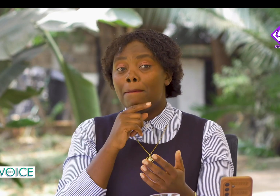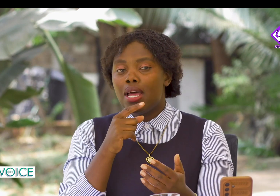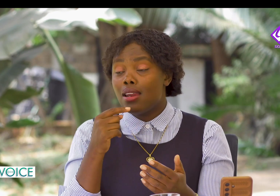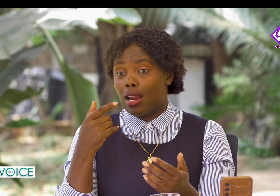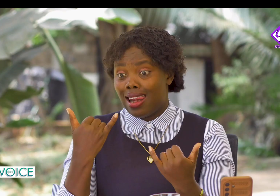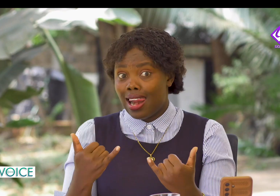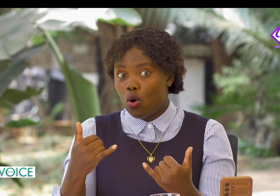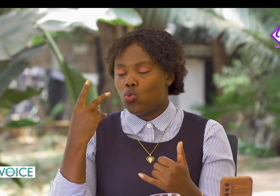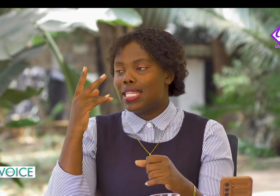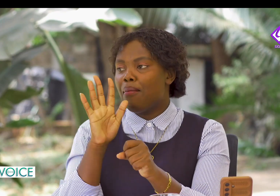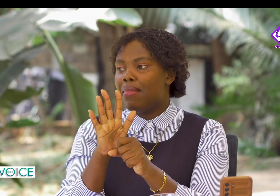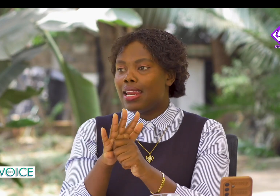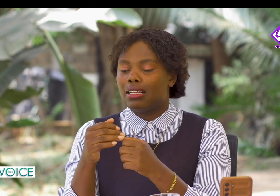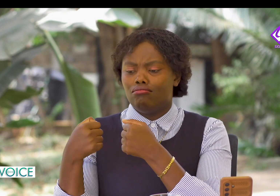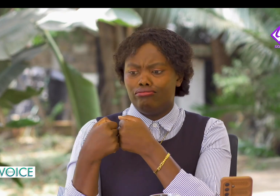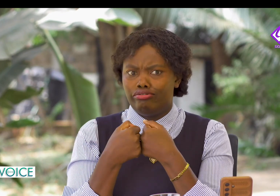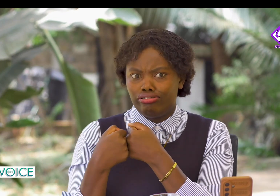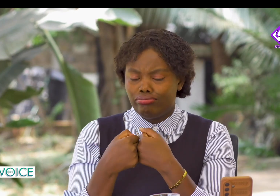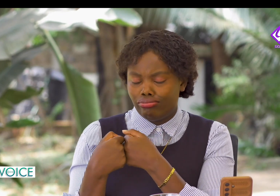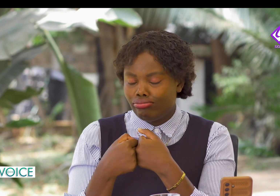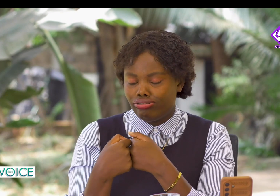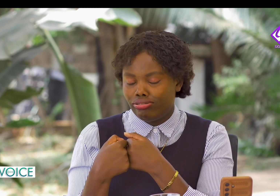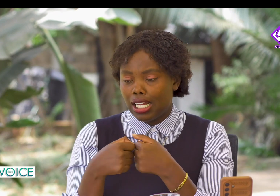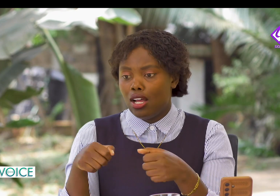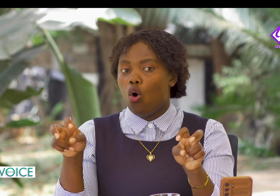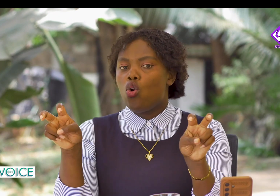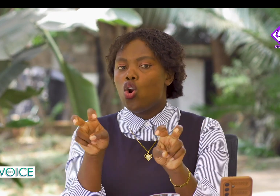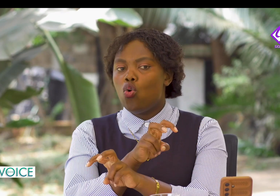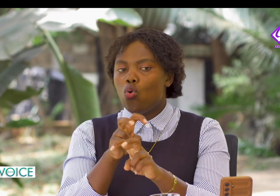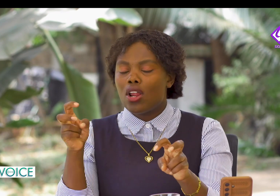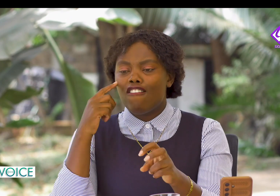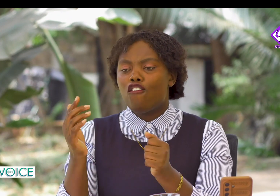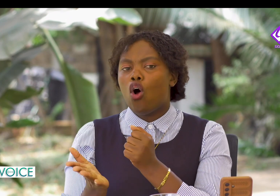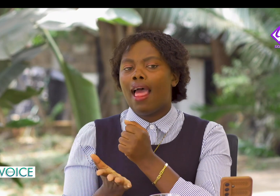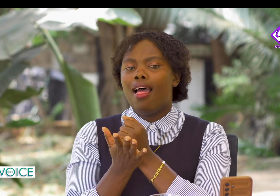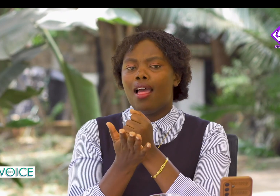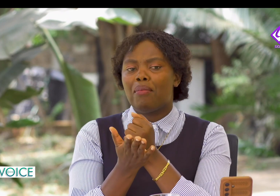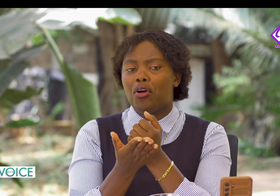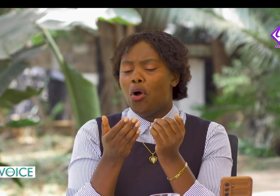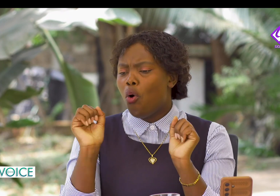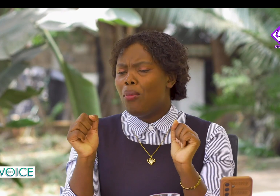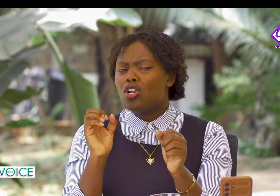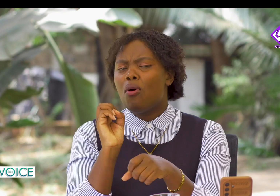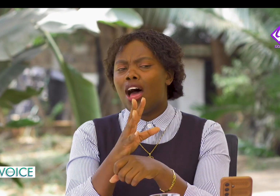So what are some of the challenges that men experience?